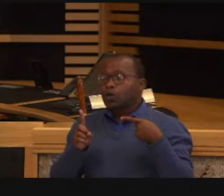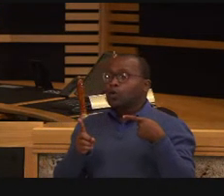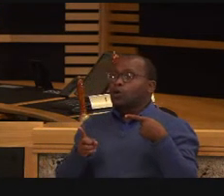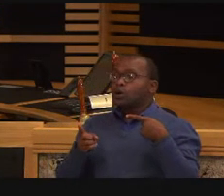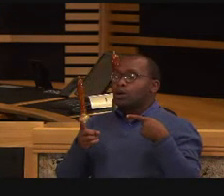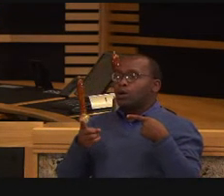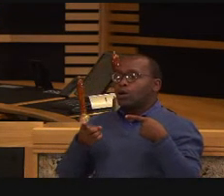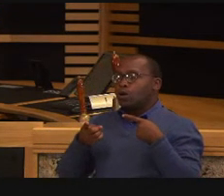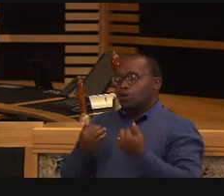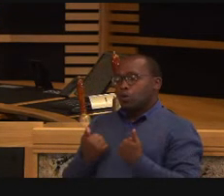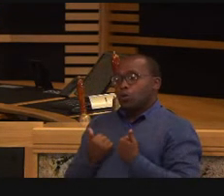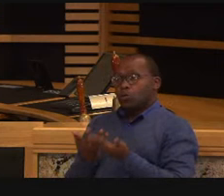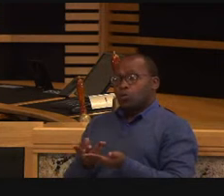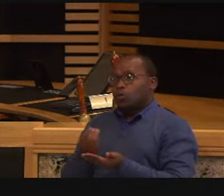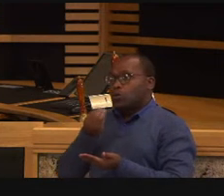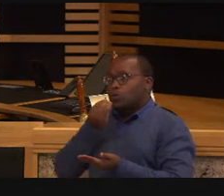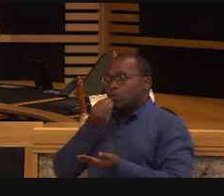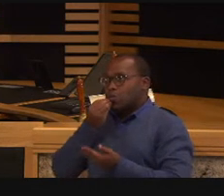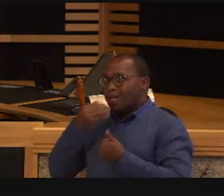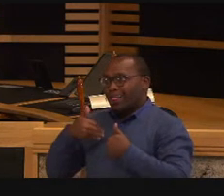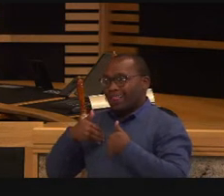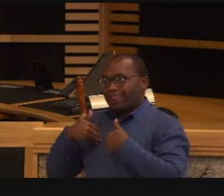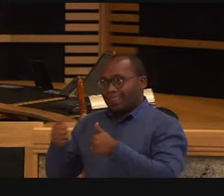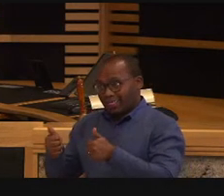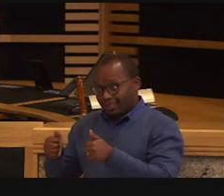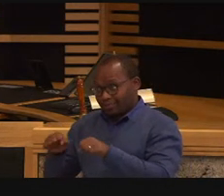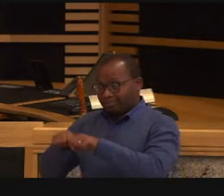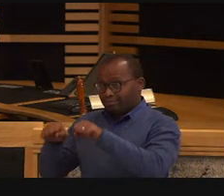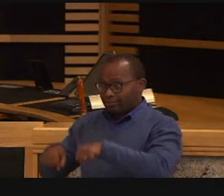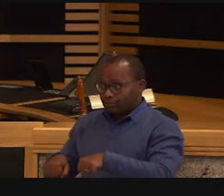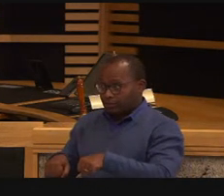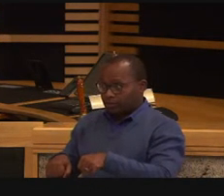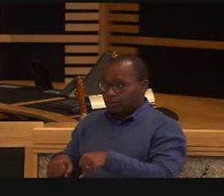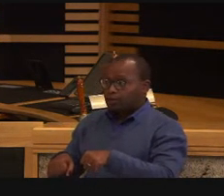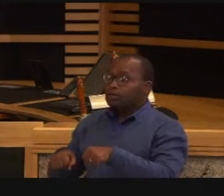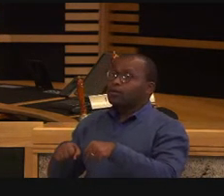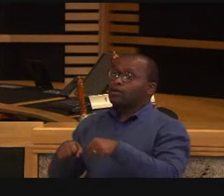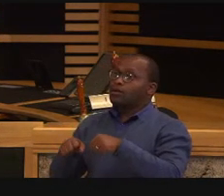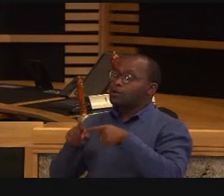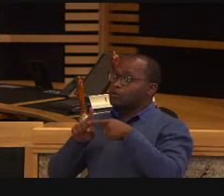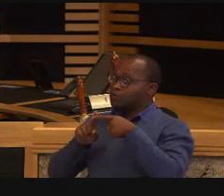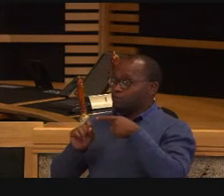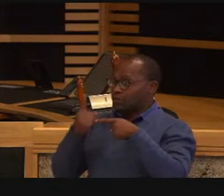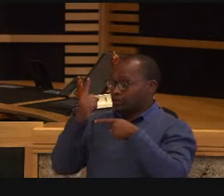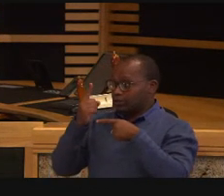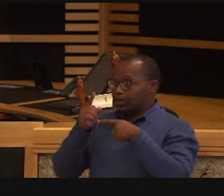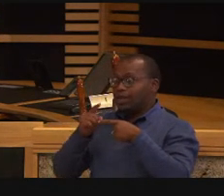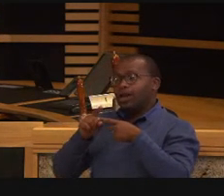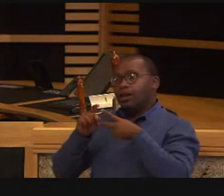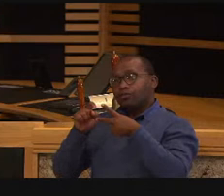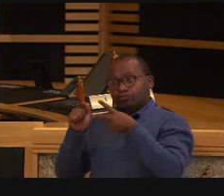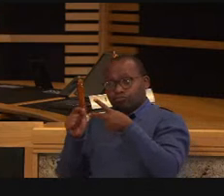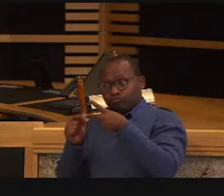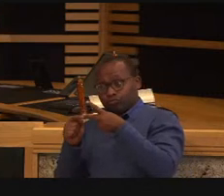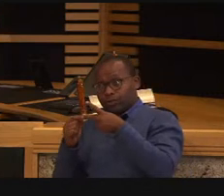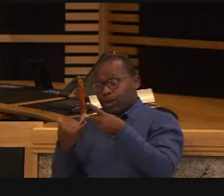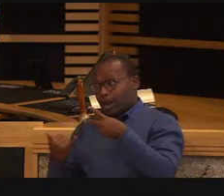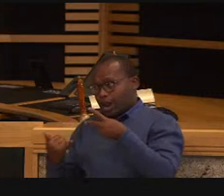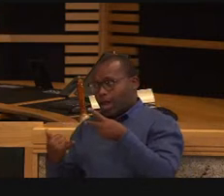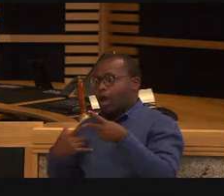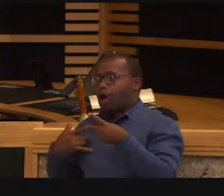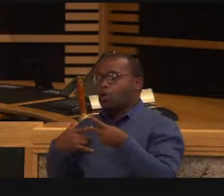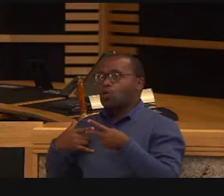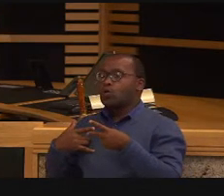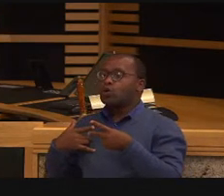learners, meaning the main meal and also the breakfast that we have just introduced now